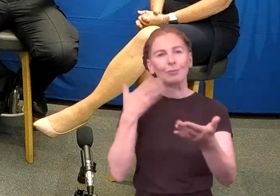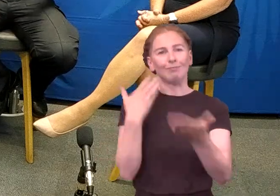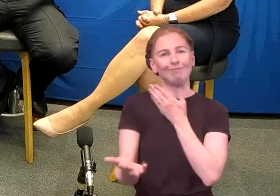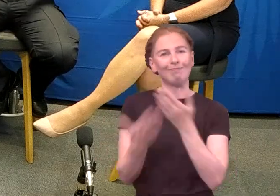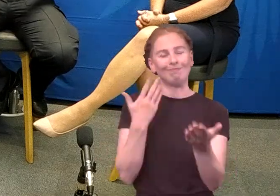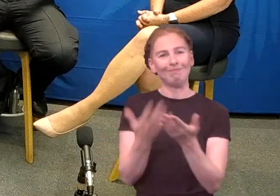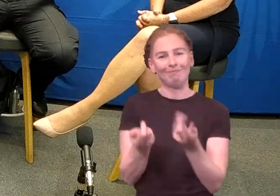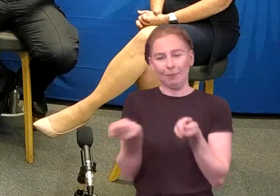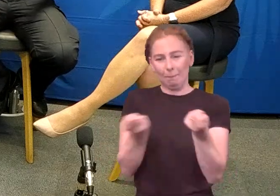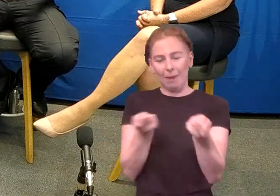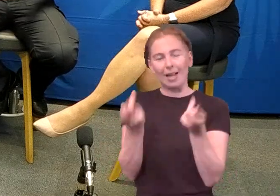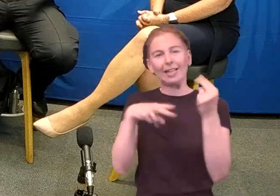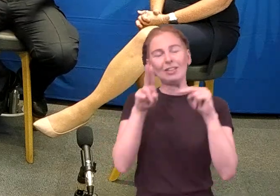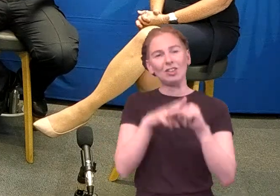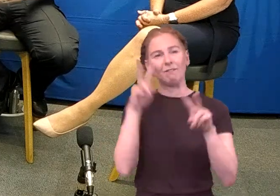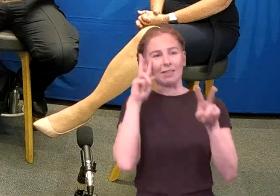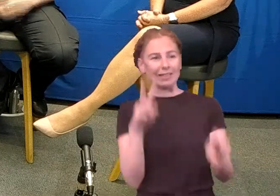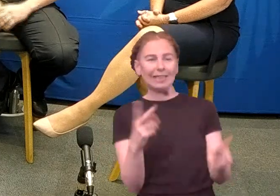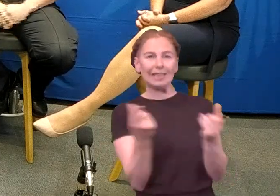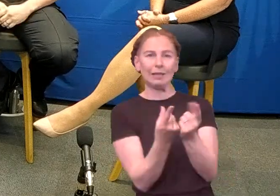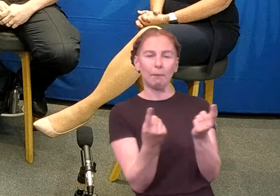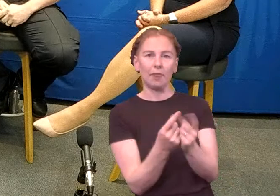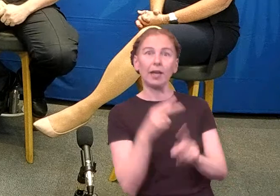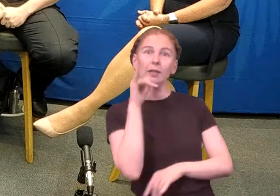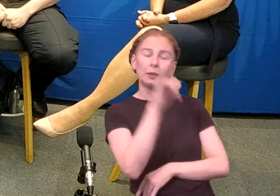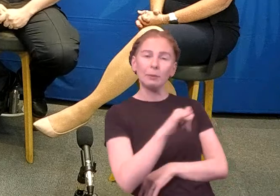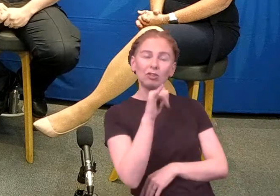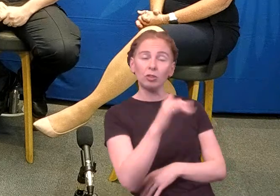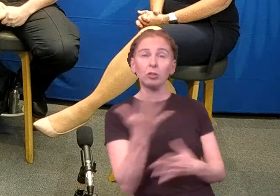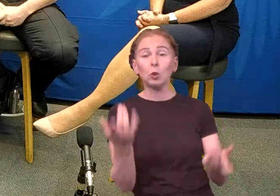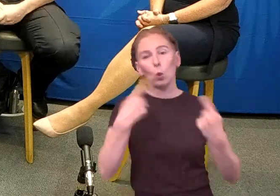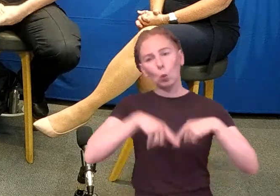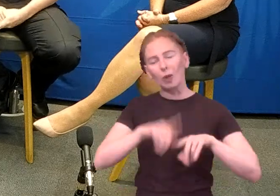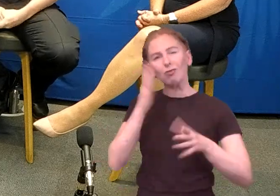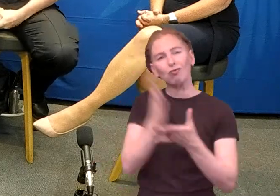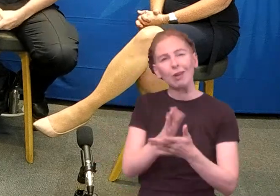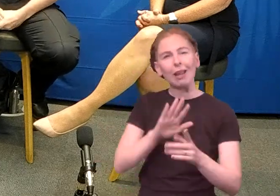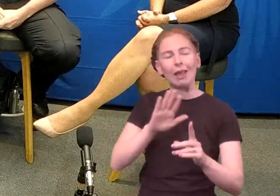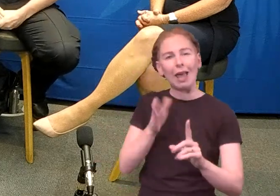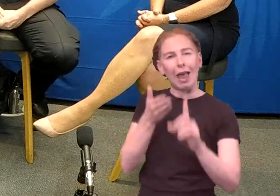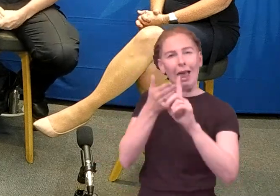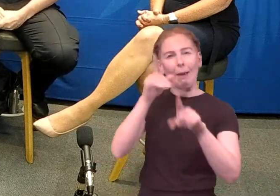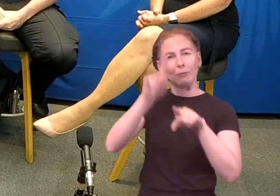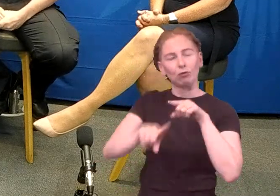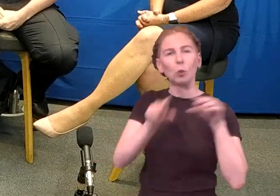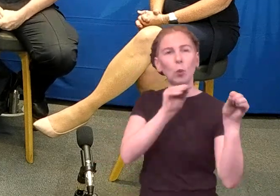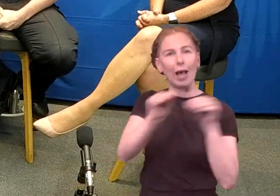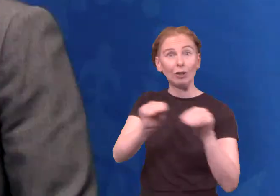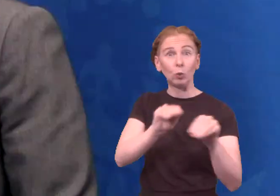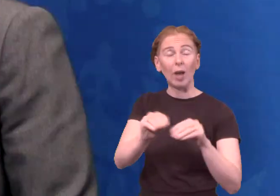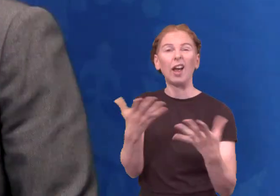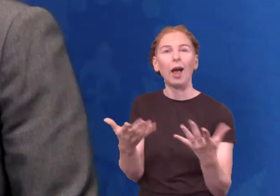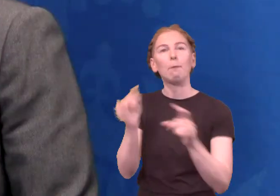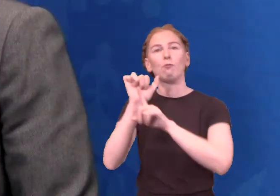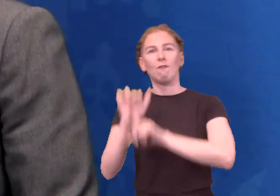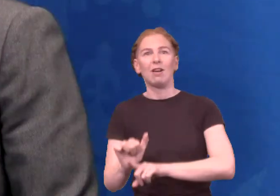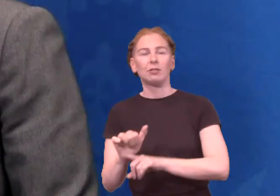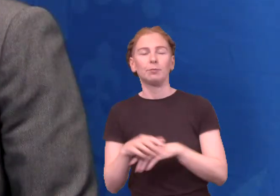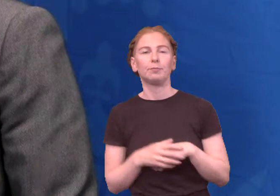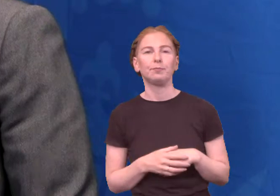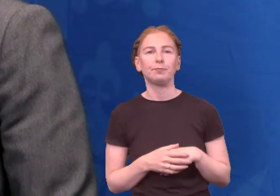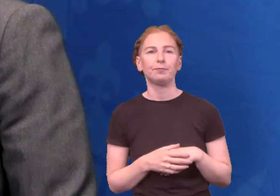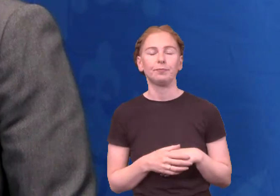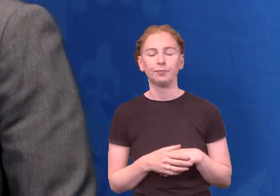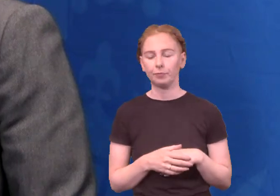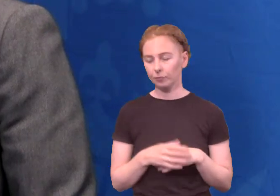our response to that. But ultimately, it's about education and prevention. Yeah. So far this year, we've done an Operation Aident